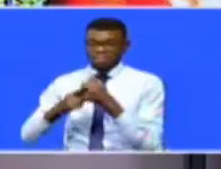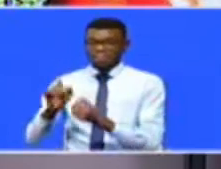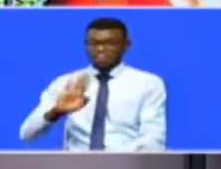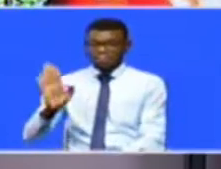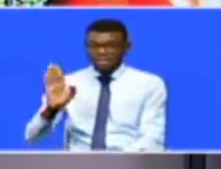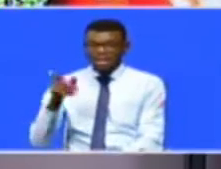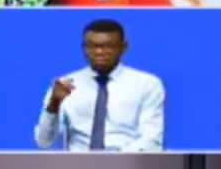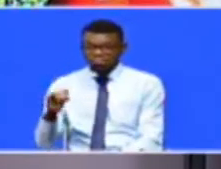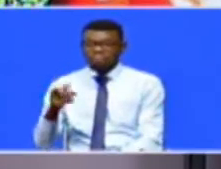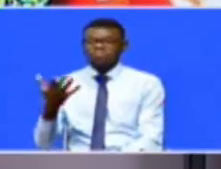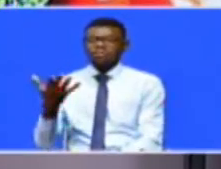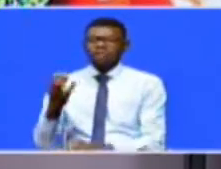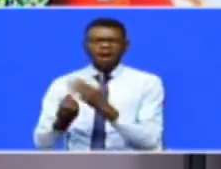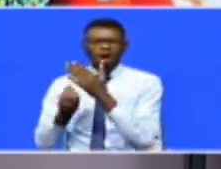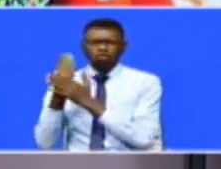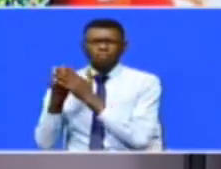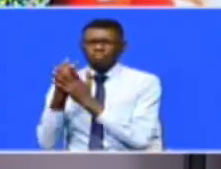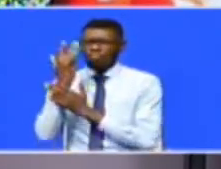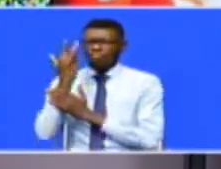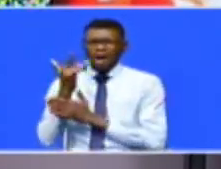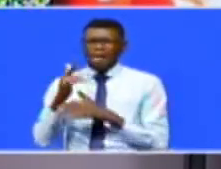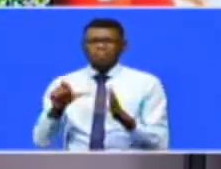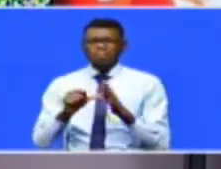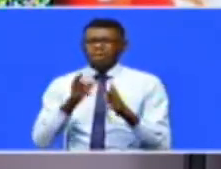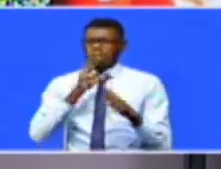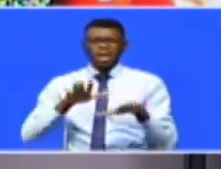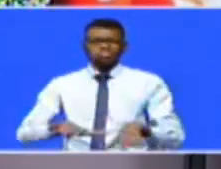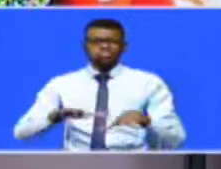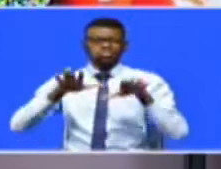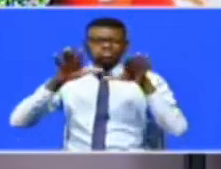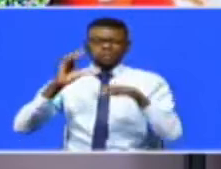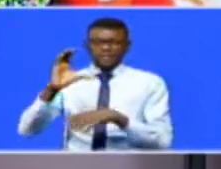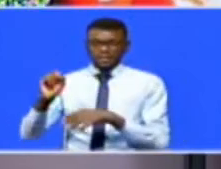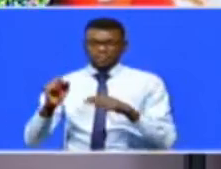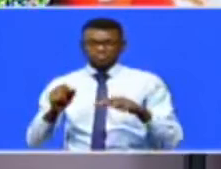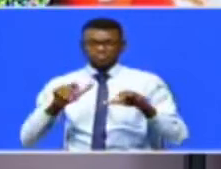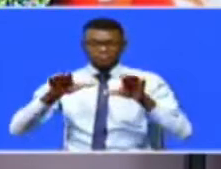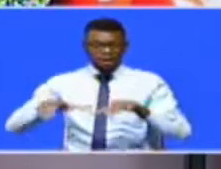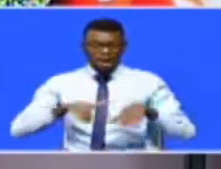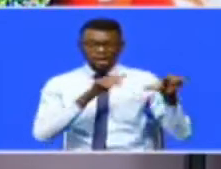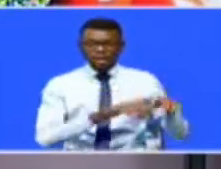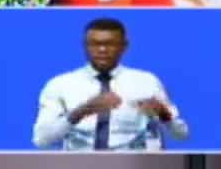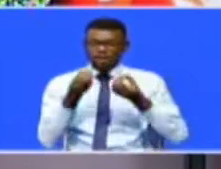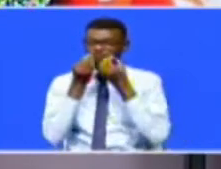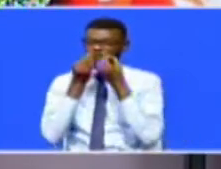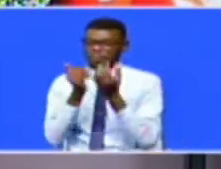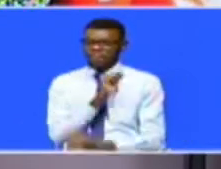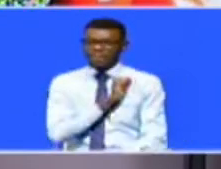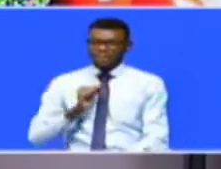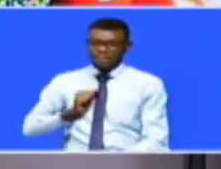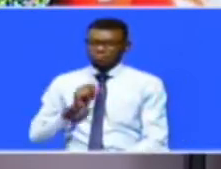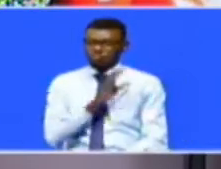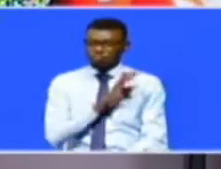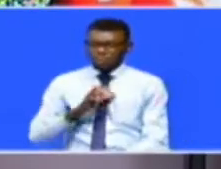shillings worth of crop produce these year due to floods. Cabinet Secretary for Agriculture and Livestock Peter Munya told the Senate Committee